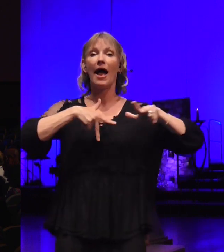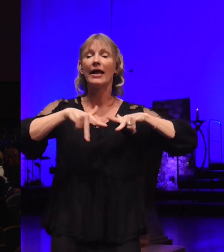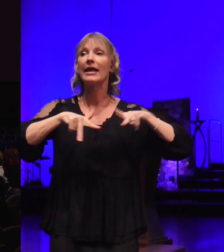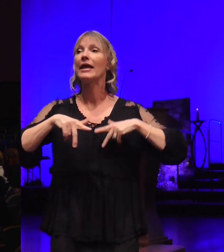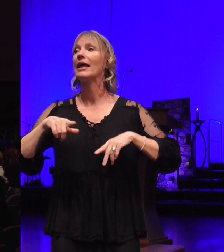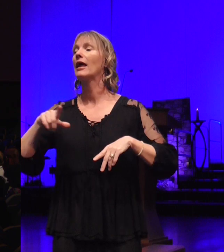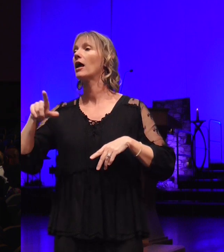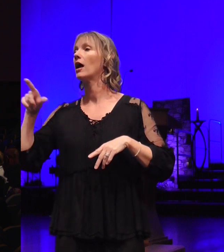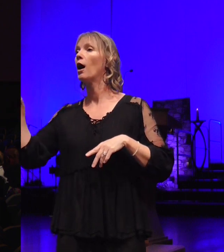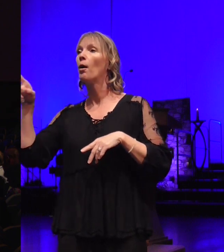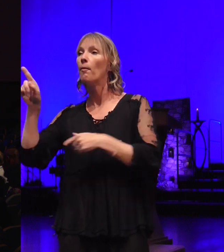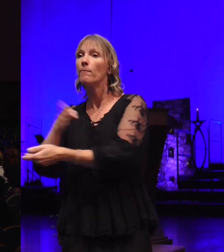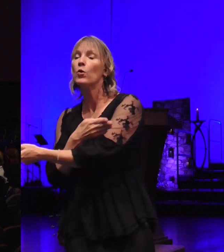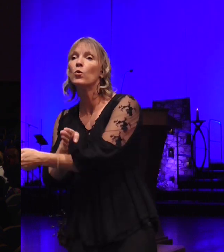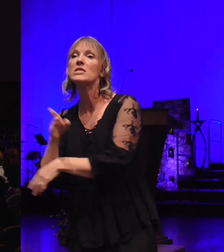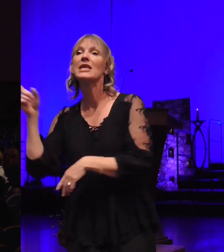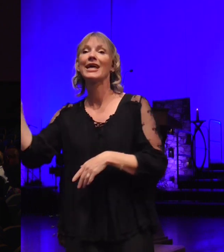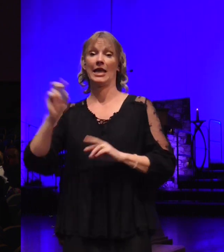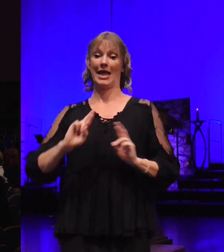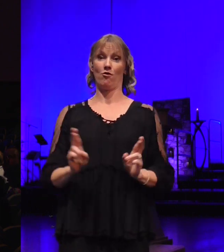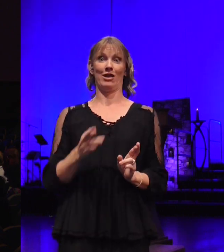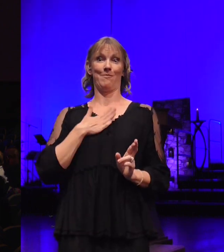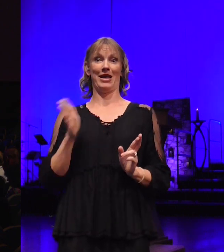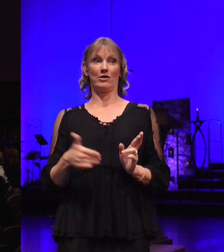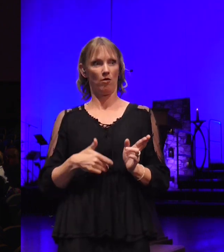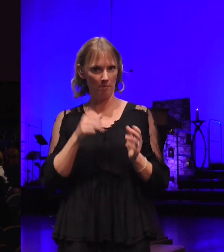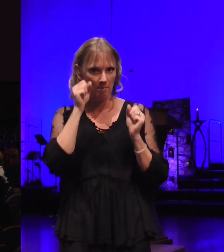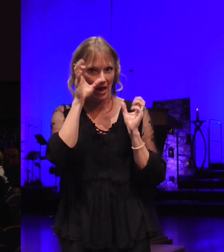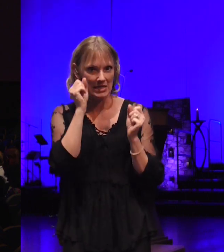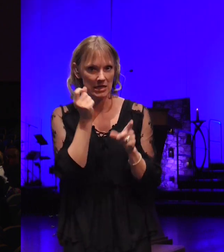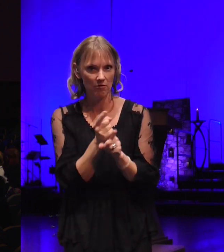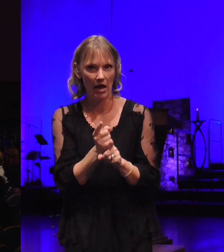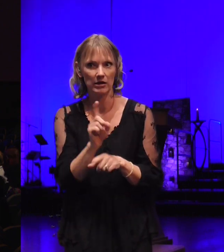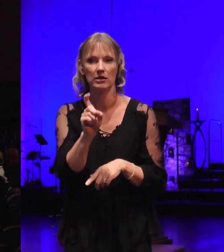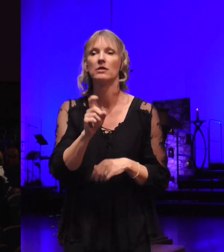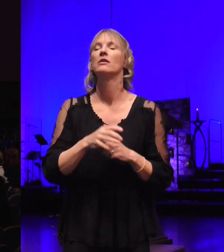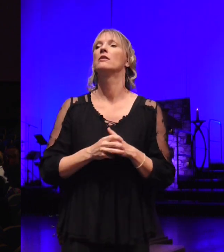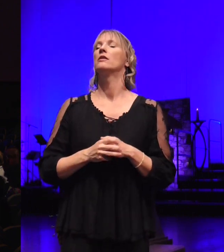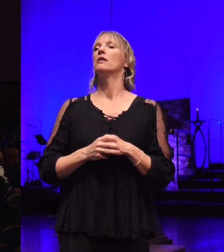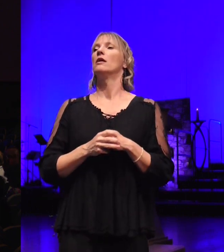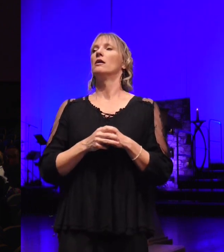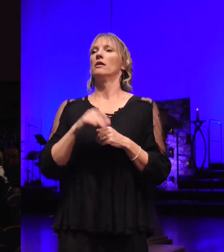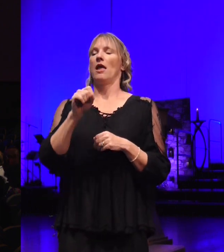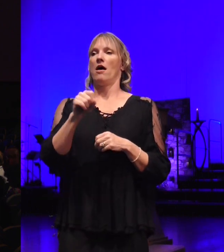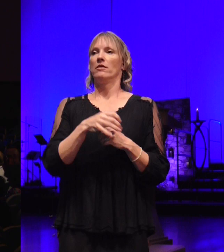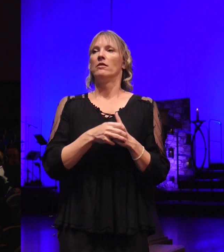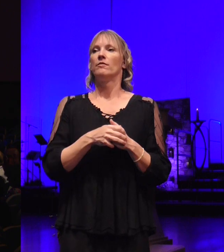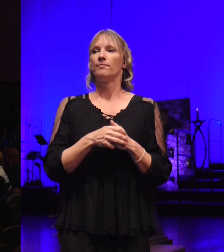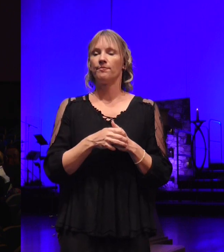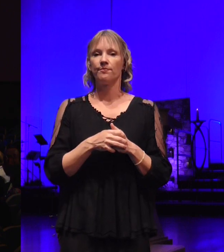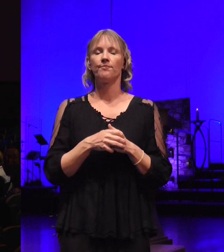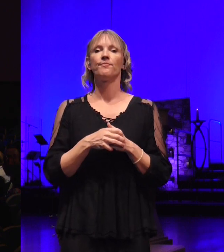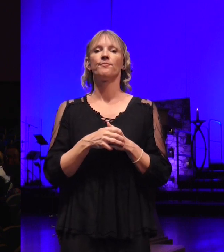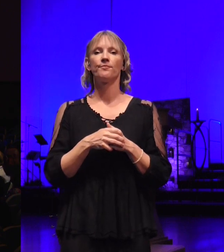Hiking. Music. Get ready, my soul. Wasn't that amazing? Ooh. Yeah.